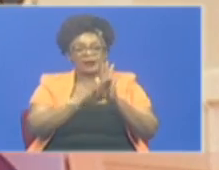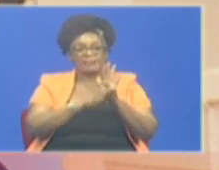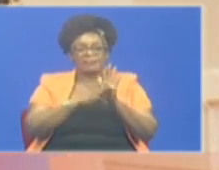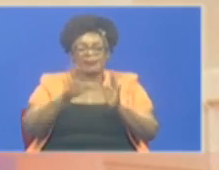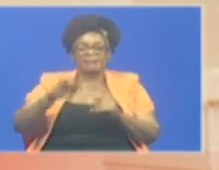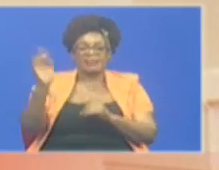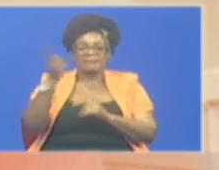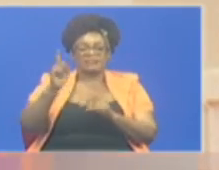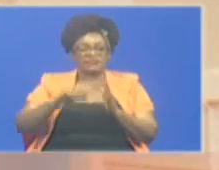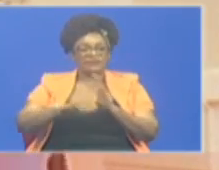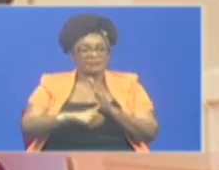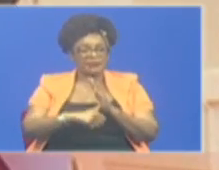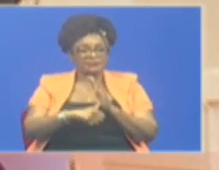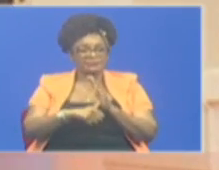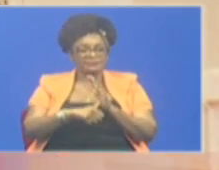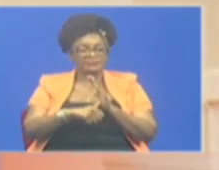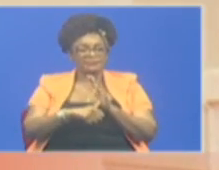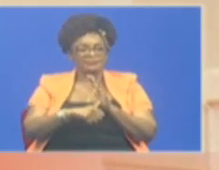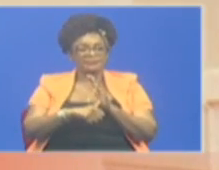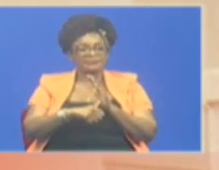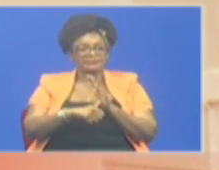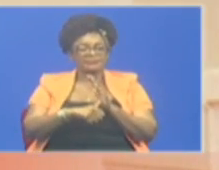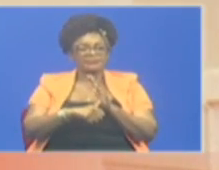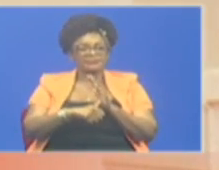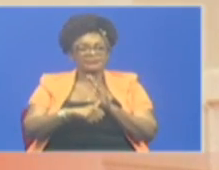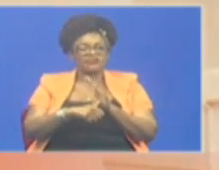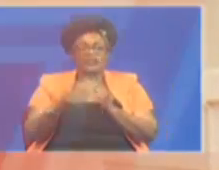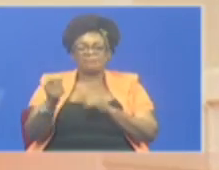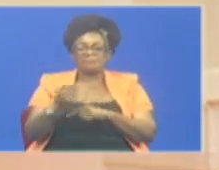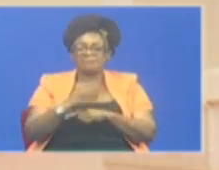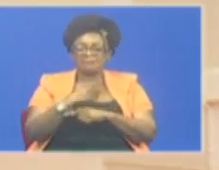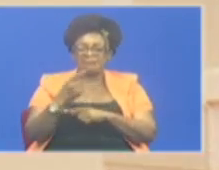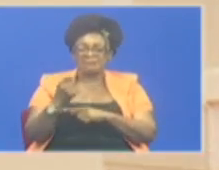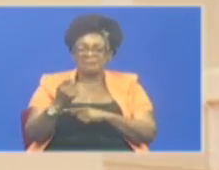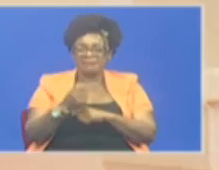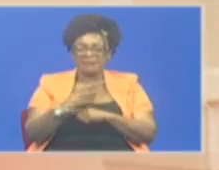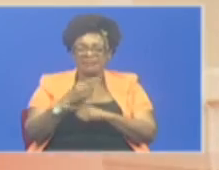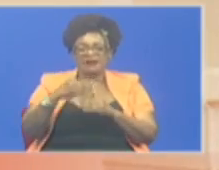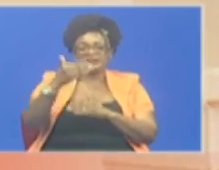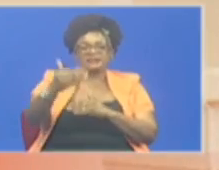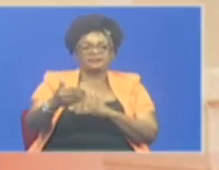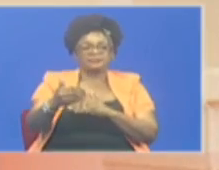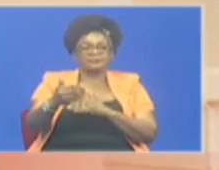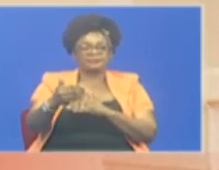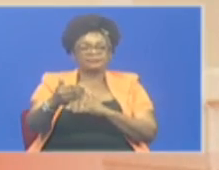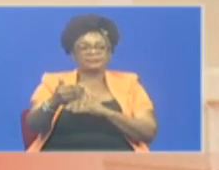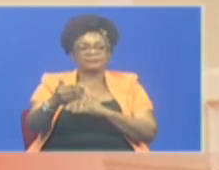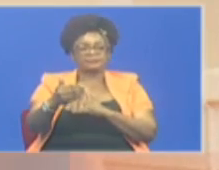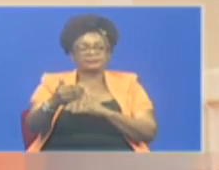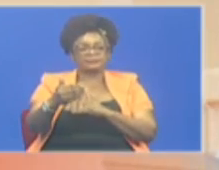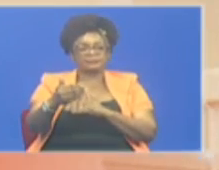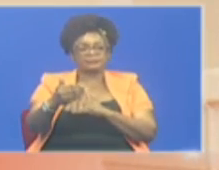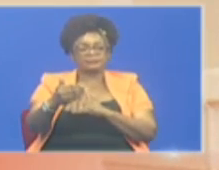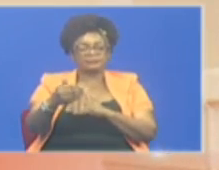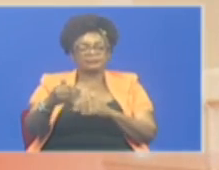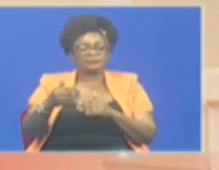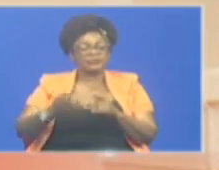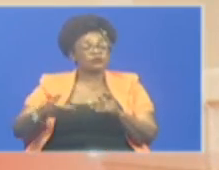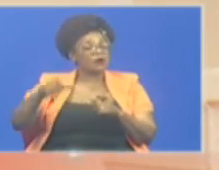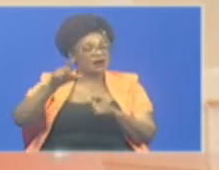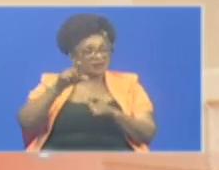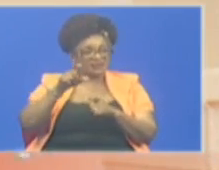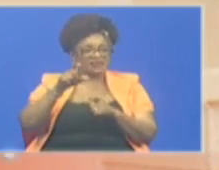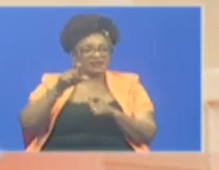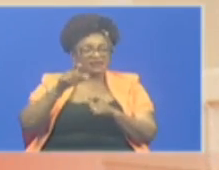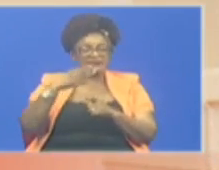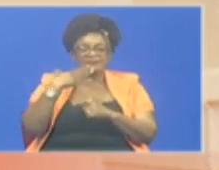Labour for the months ahead. In addition,